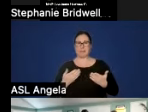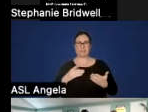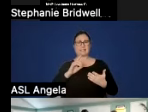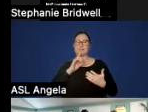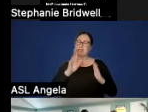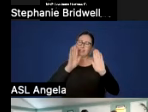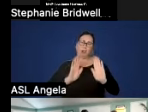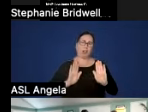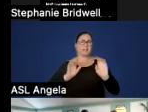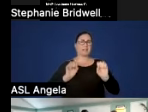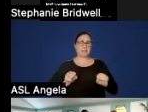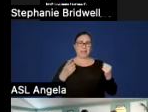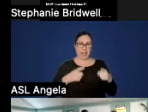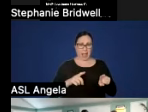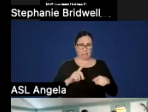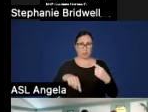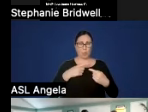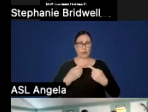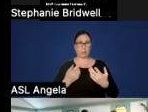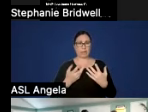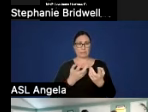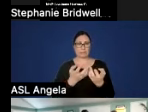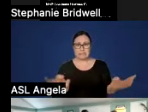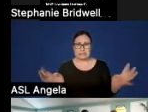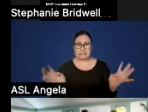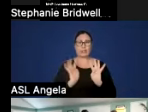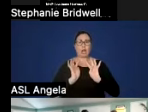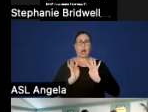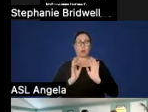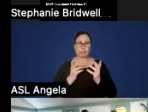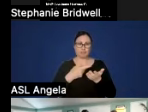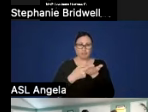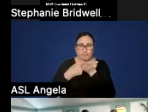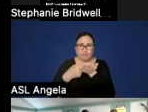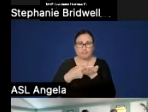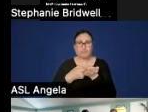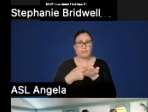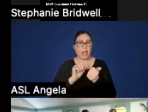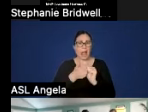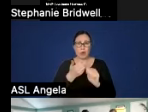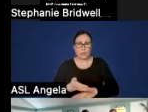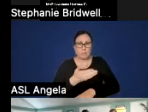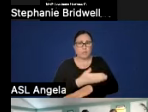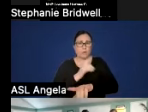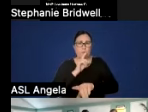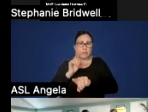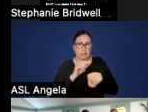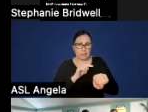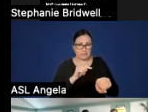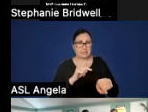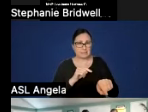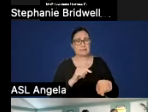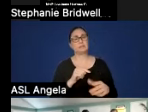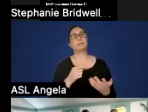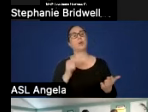table and talk about how we can improve our responses. You know, looking through evaluations and